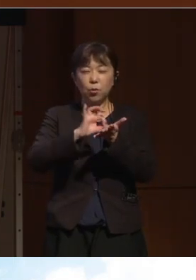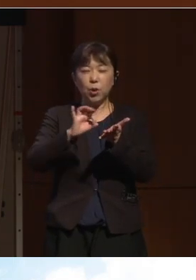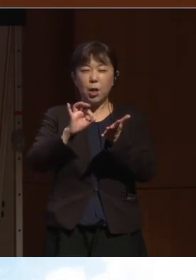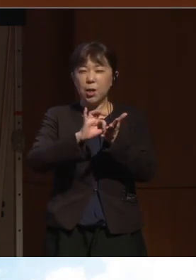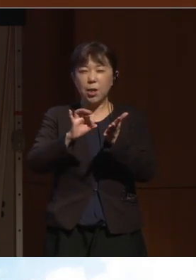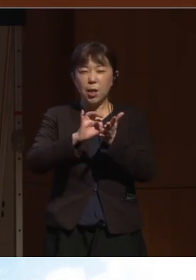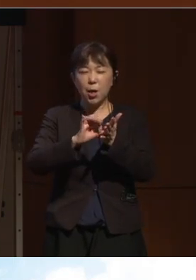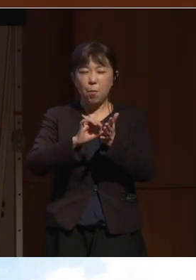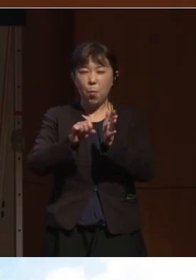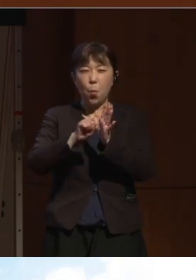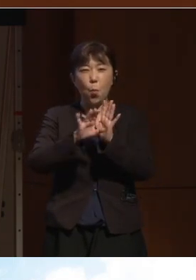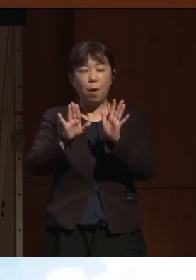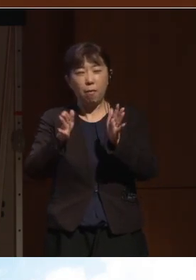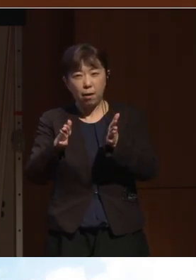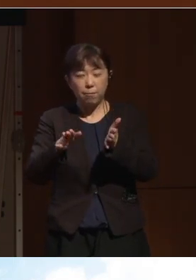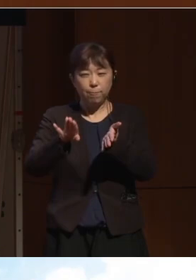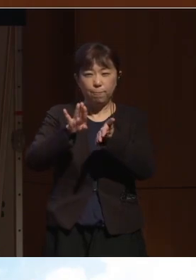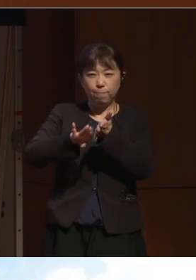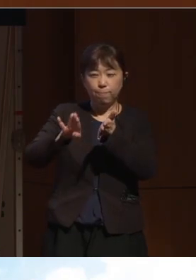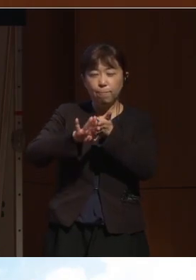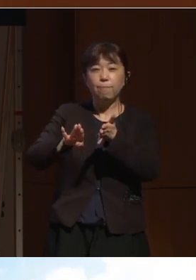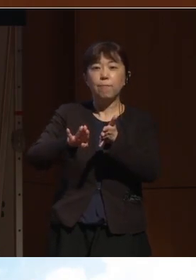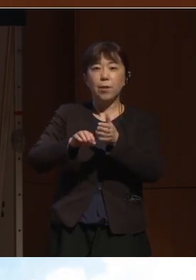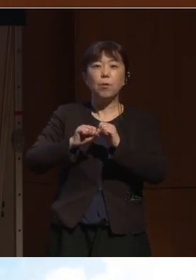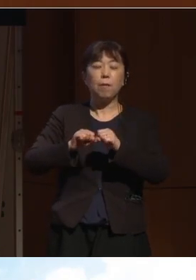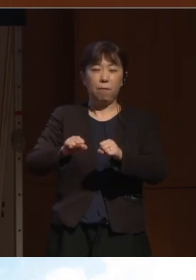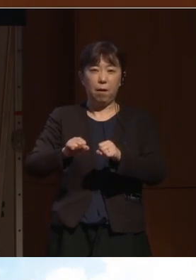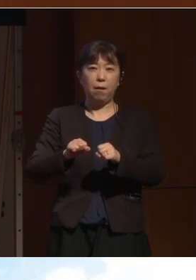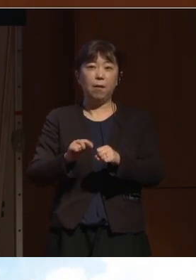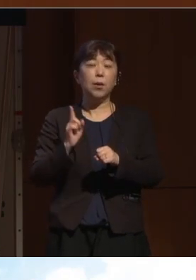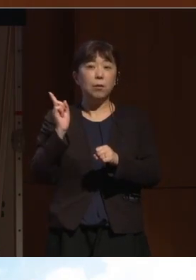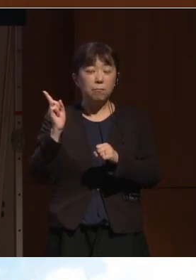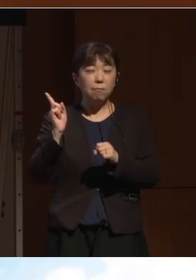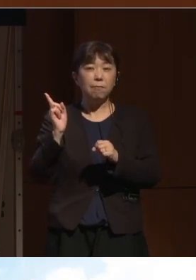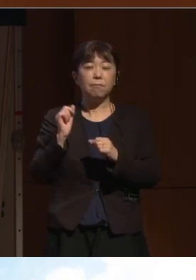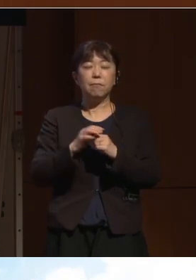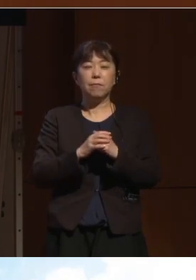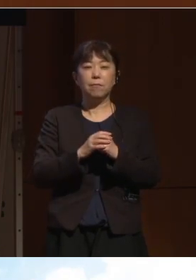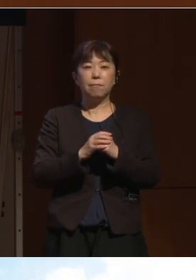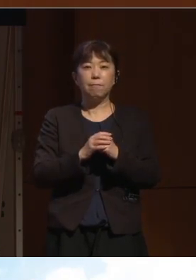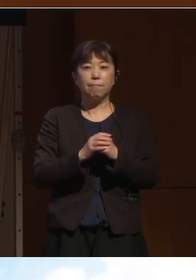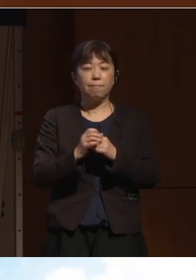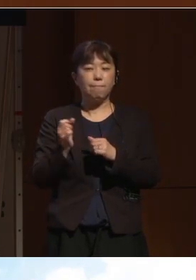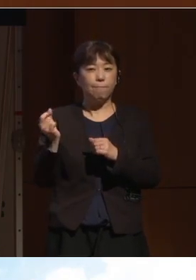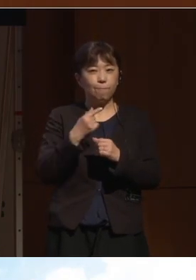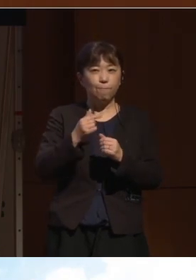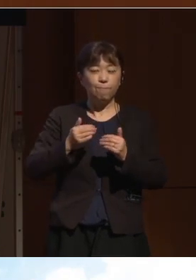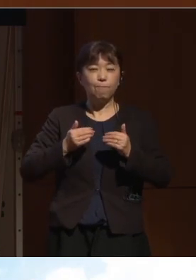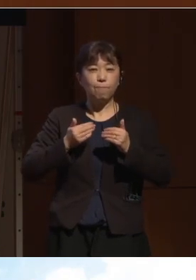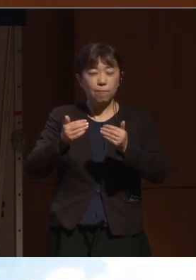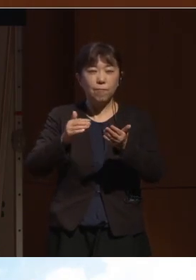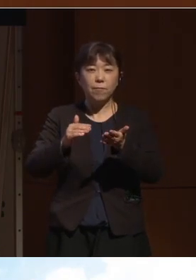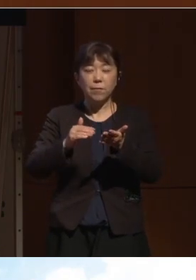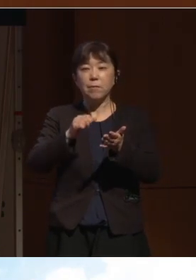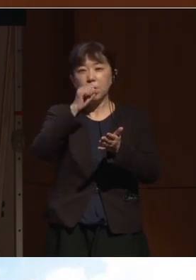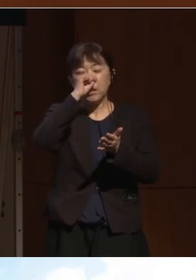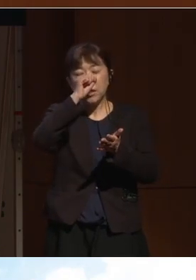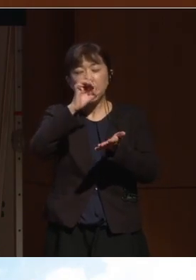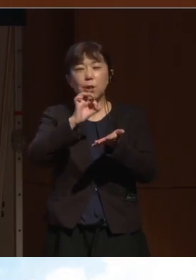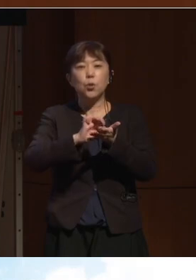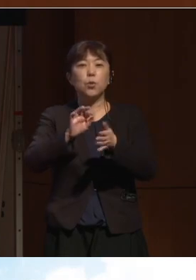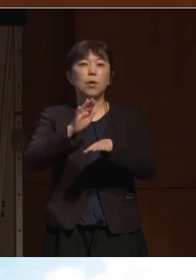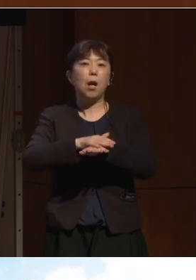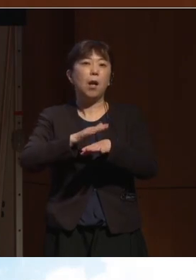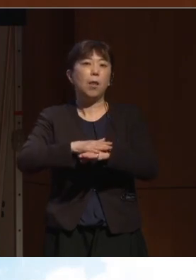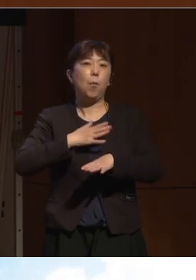and inefficient resource. Hiroki Saito wrote recently in The Lancet that diseases cross borders, and so should